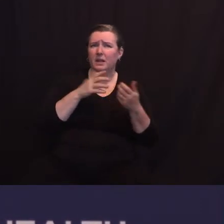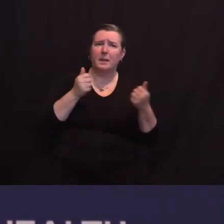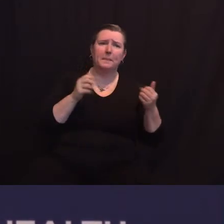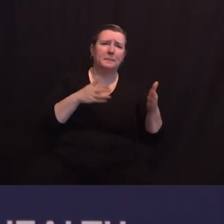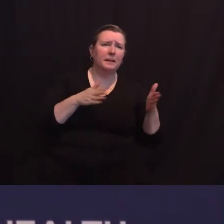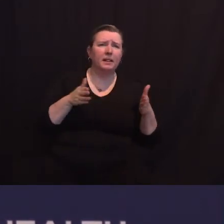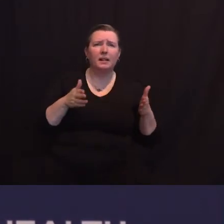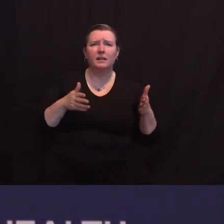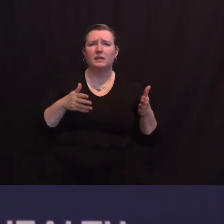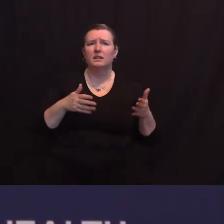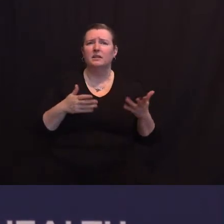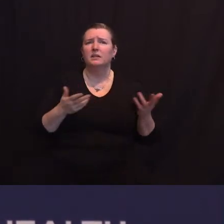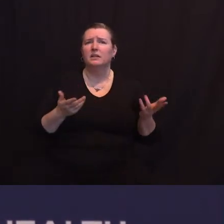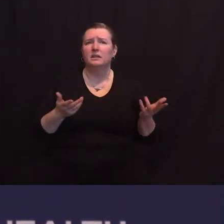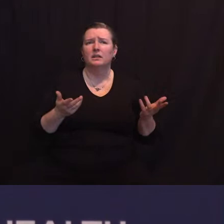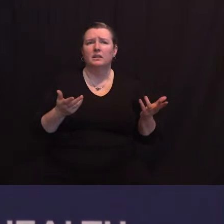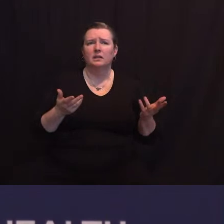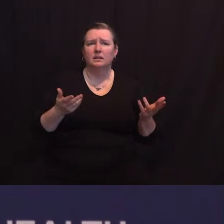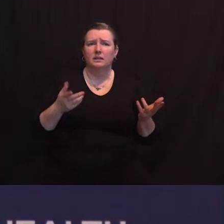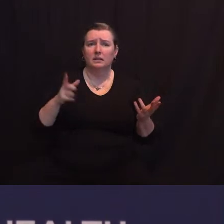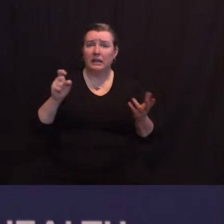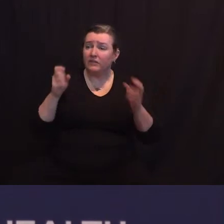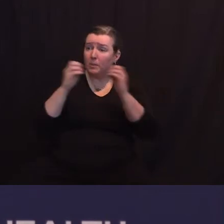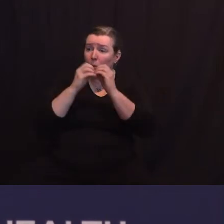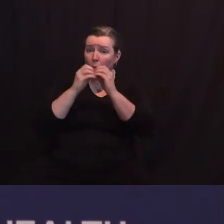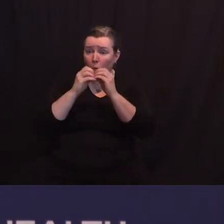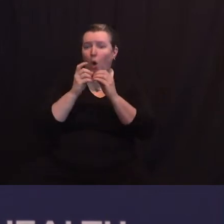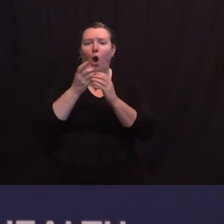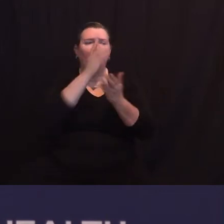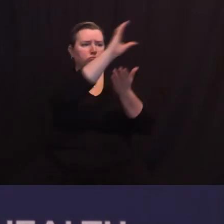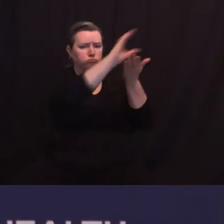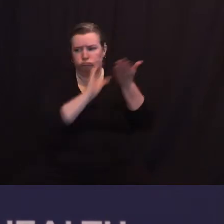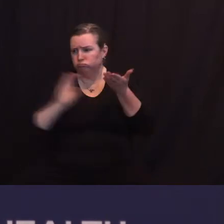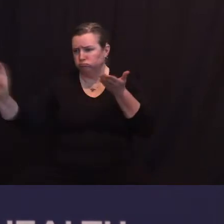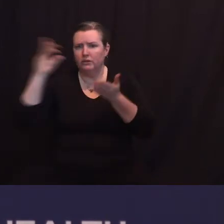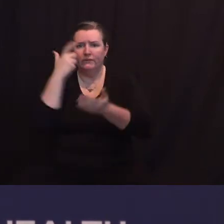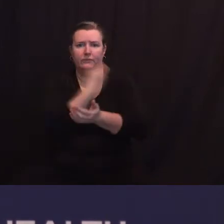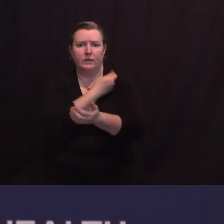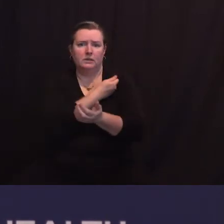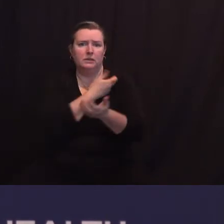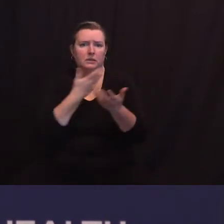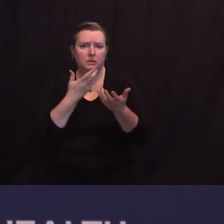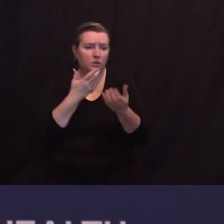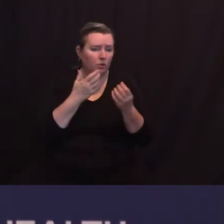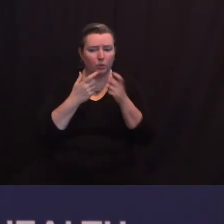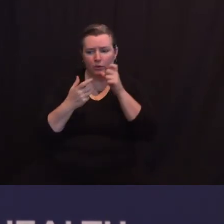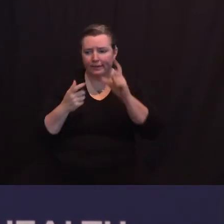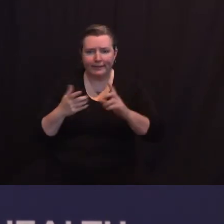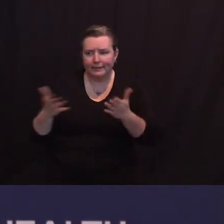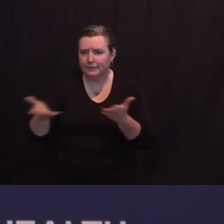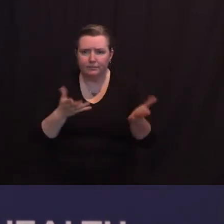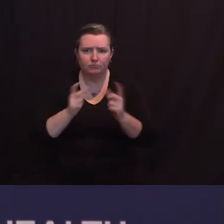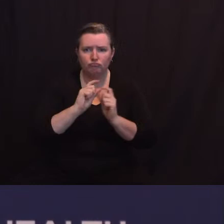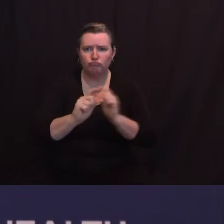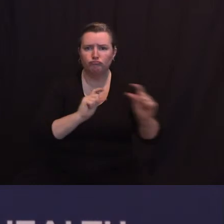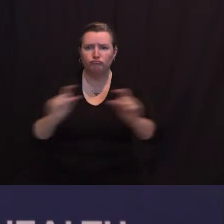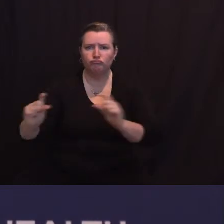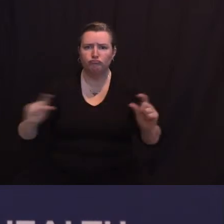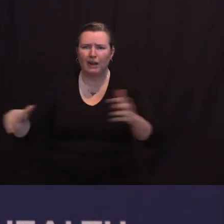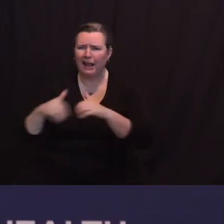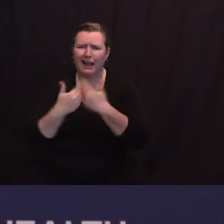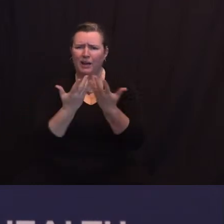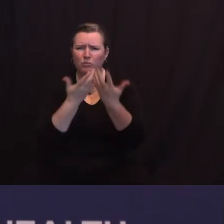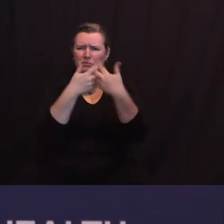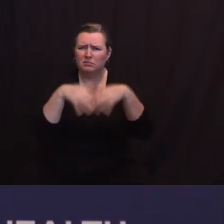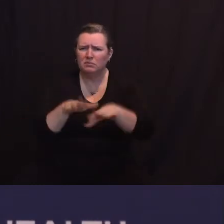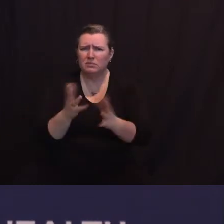And if that's the case, could you explain how the process works and who's involved? Yeah, I was just on, Judy, you'll be happy to know, Joe D. and I were just back and forth. Essex